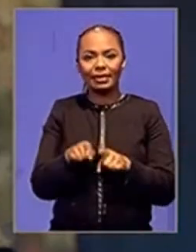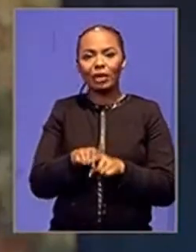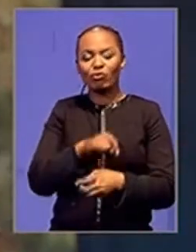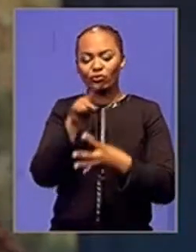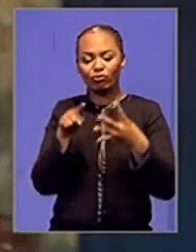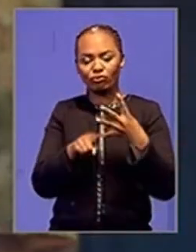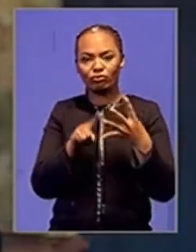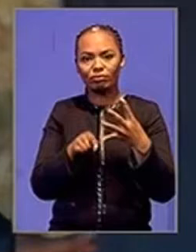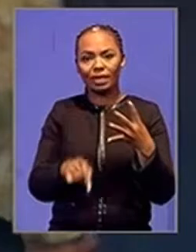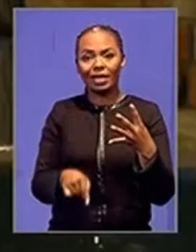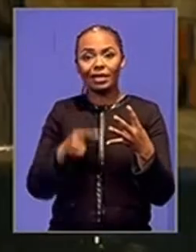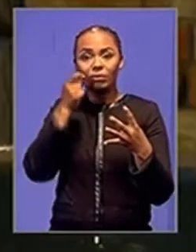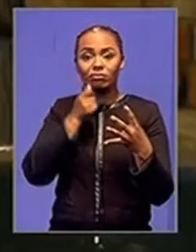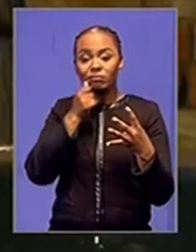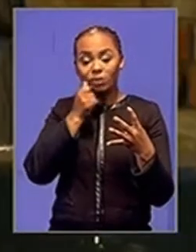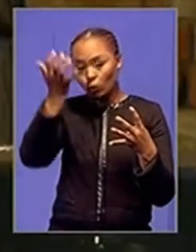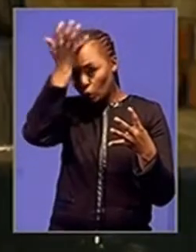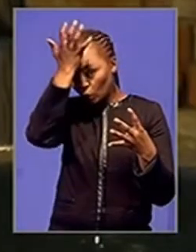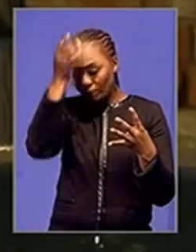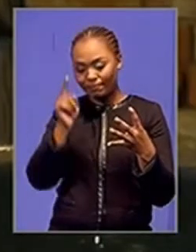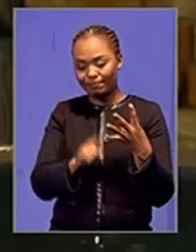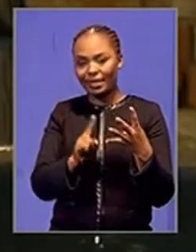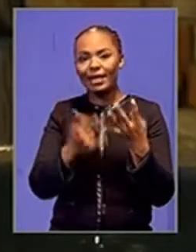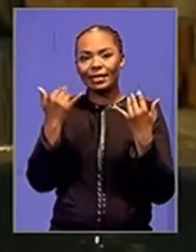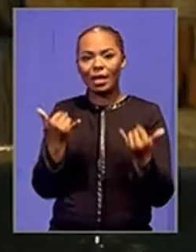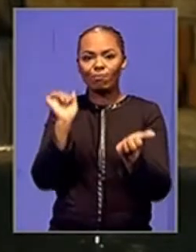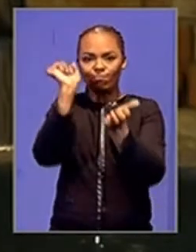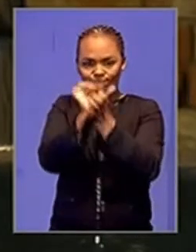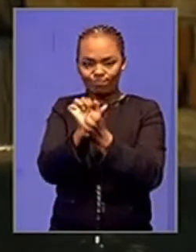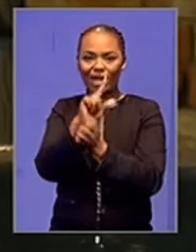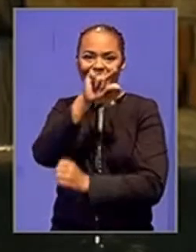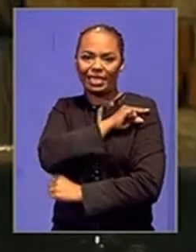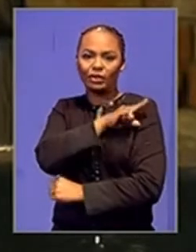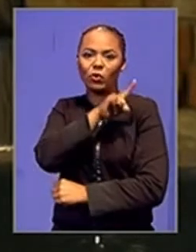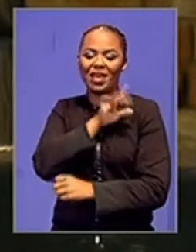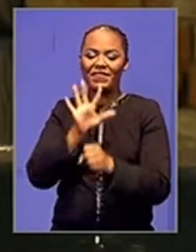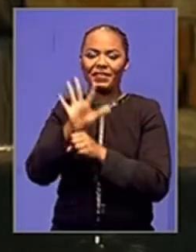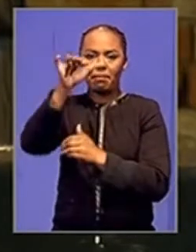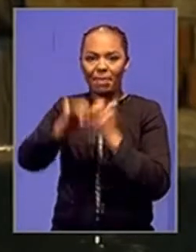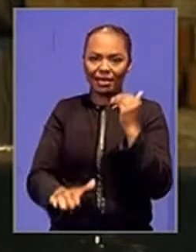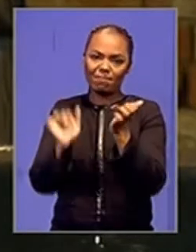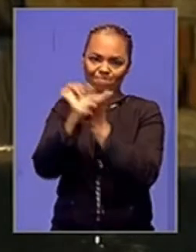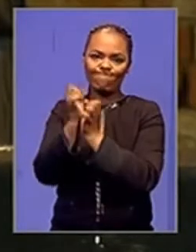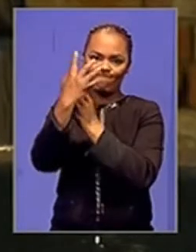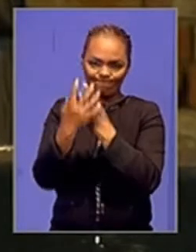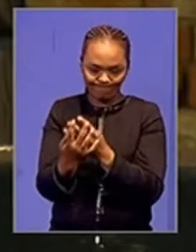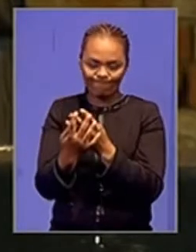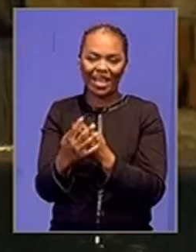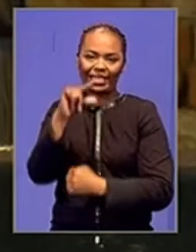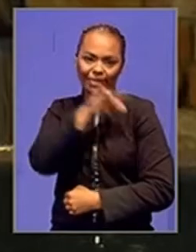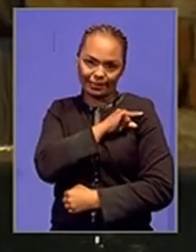Jacob Zuma is sentenced to undergo 15 months imprisonment.